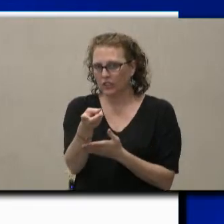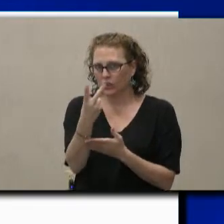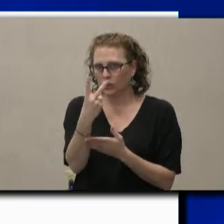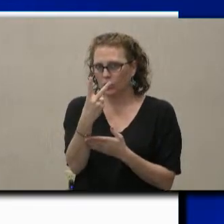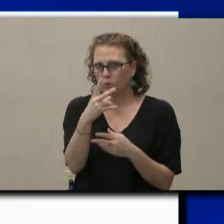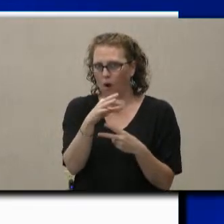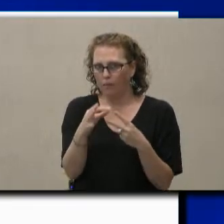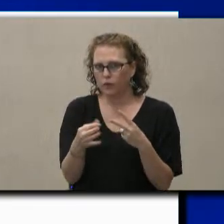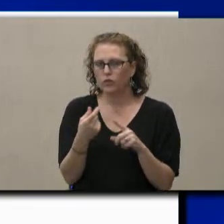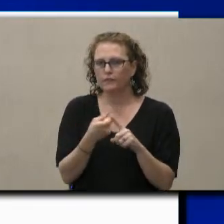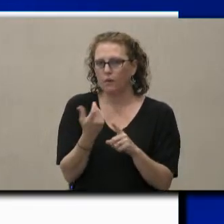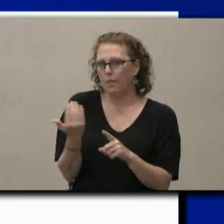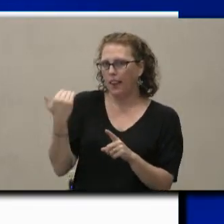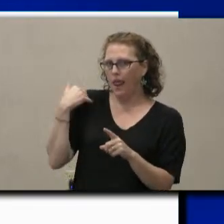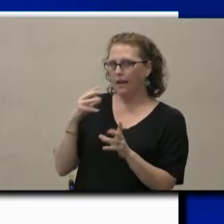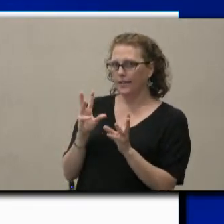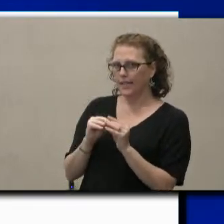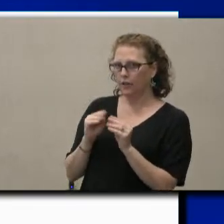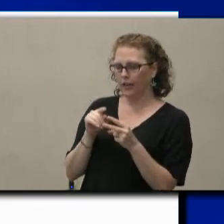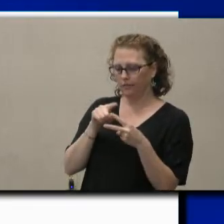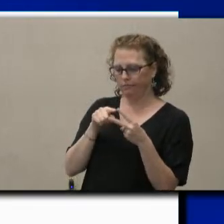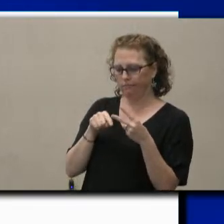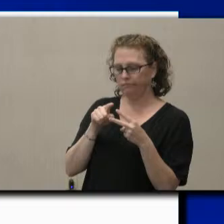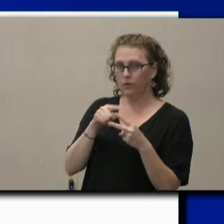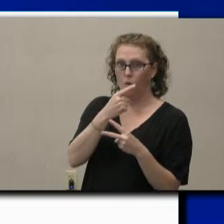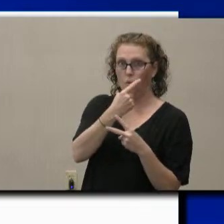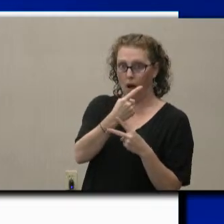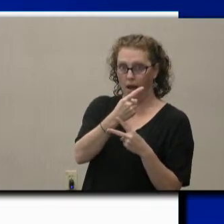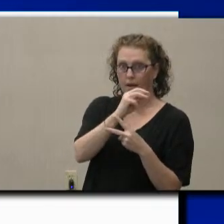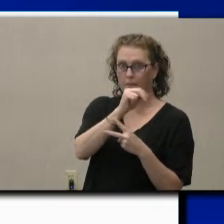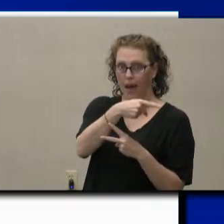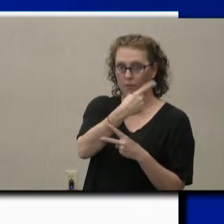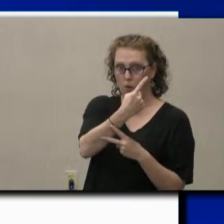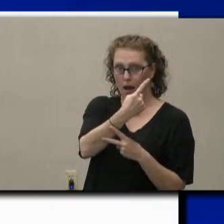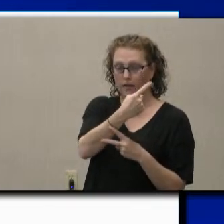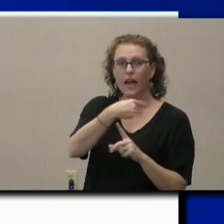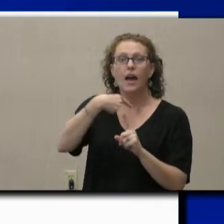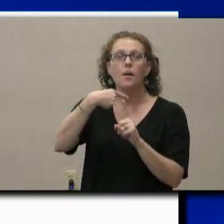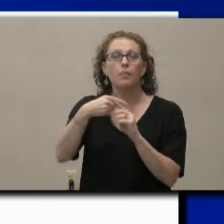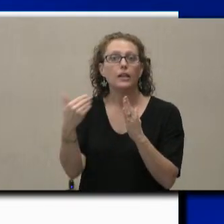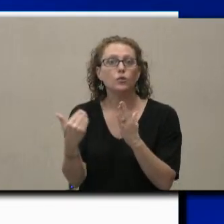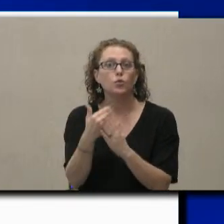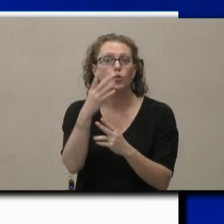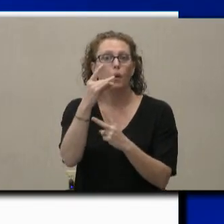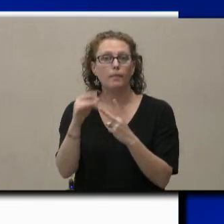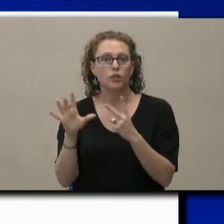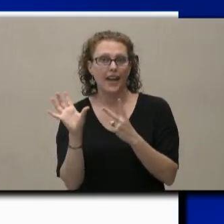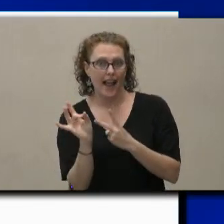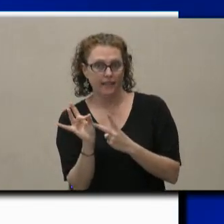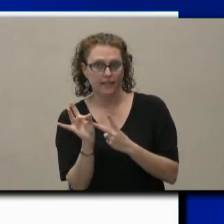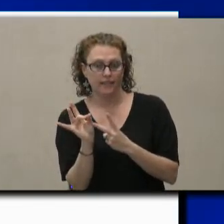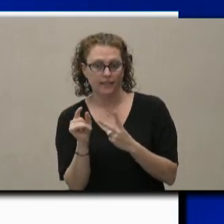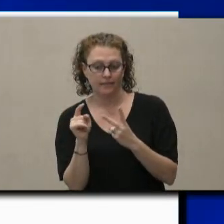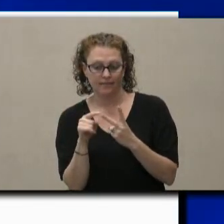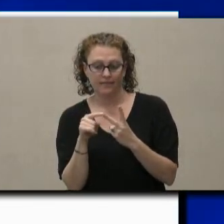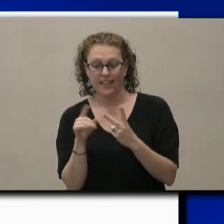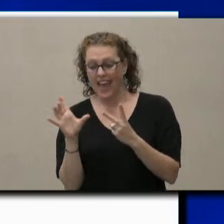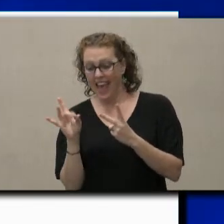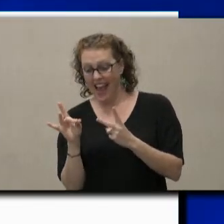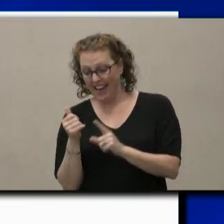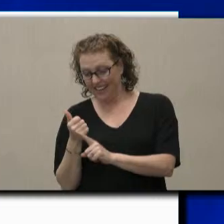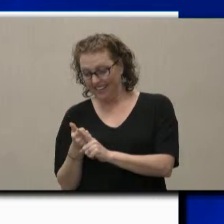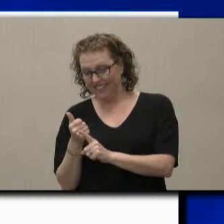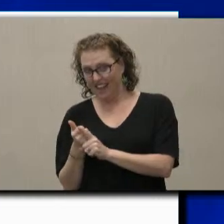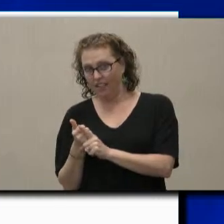map option 1, which was carried over, as well as a new map option 8, which was essentially a revision of